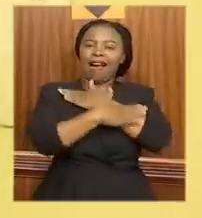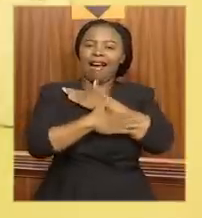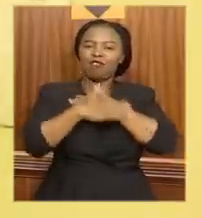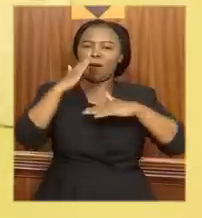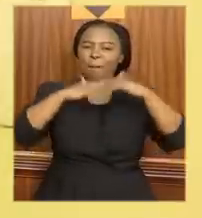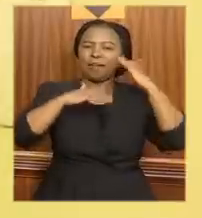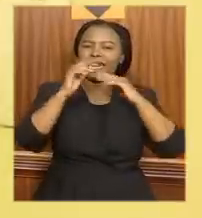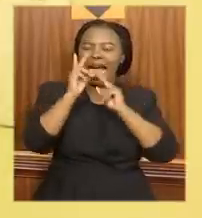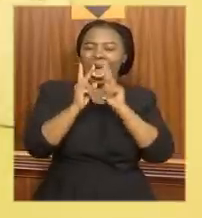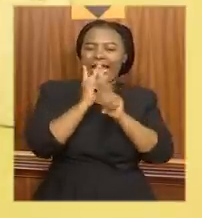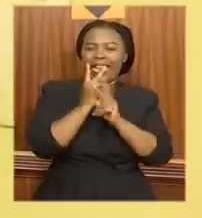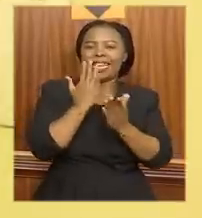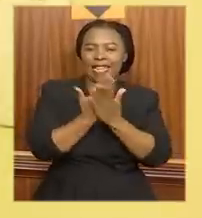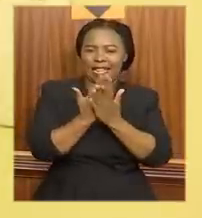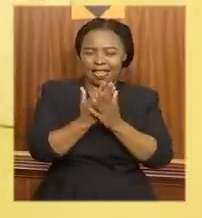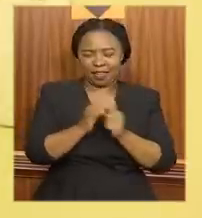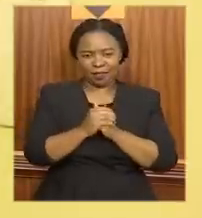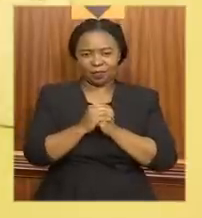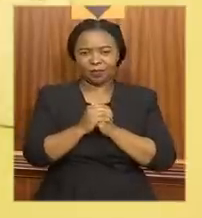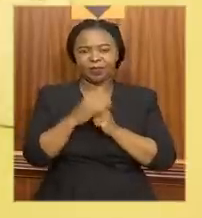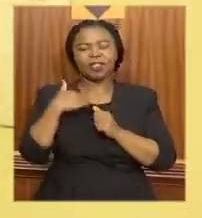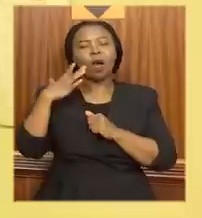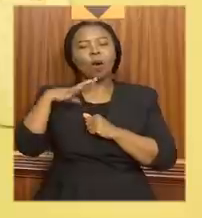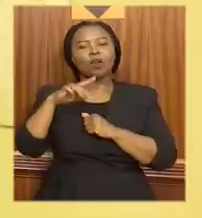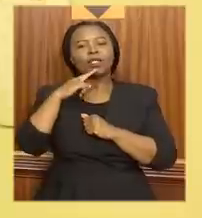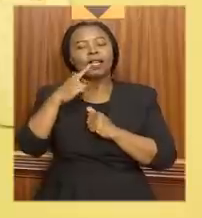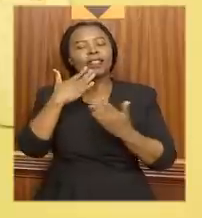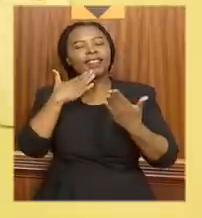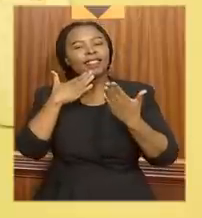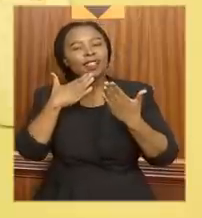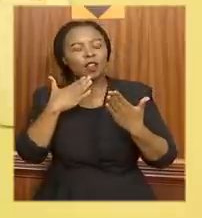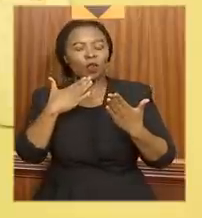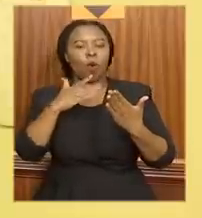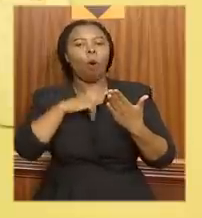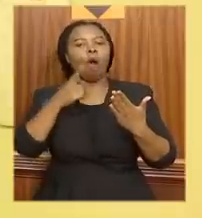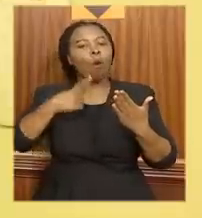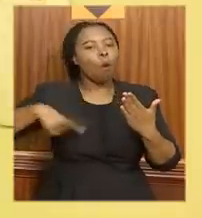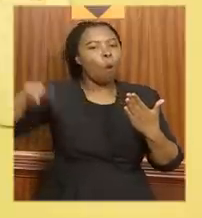I'd like to thank you as we embark on this journey